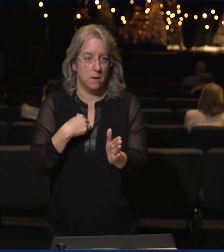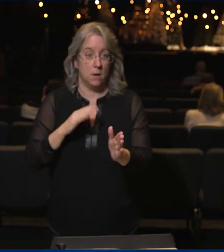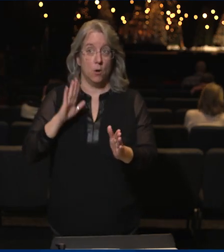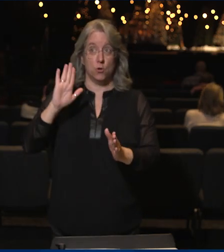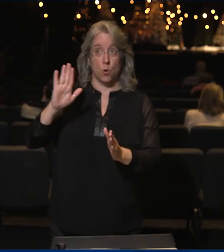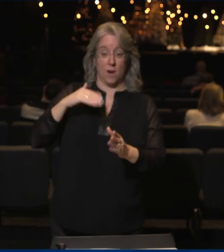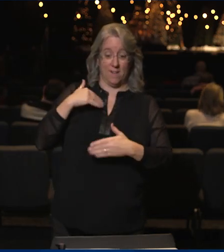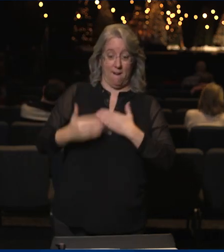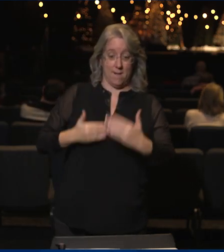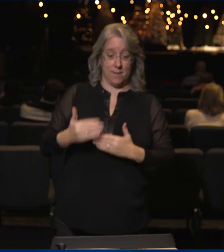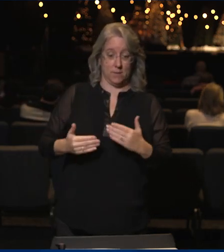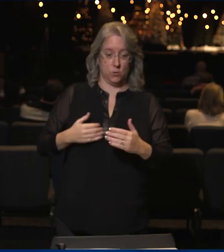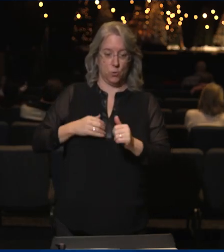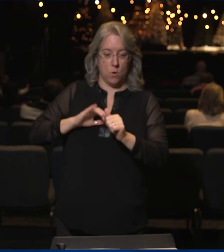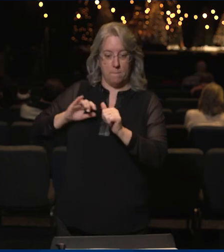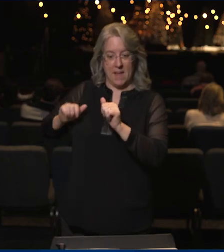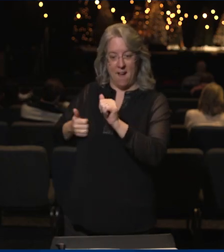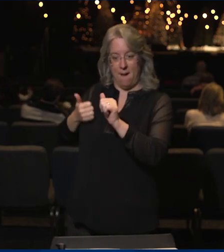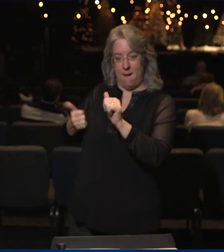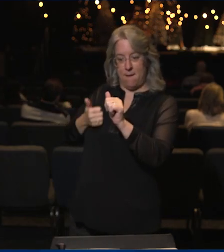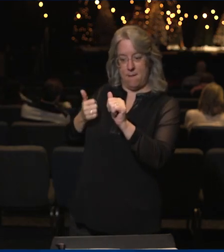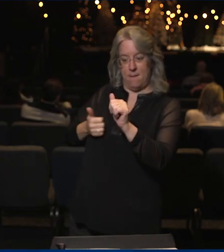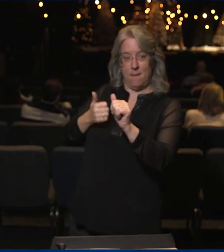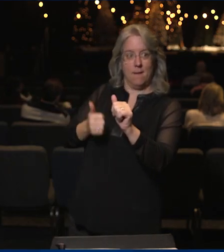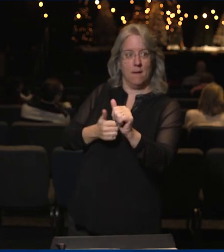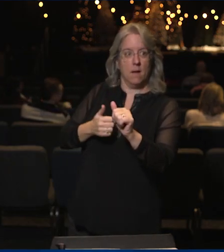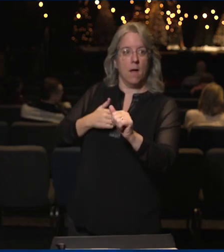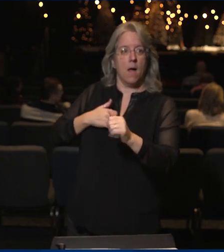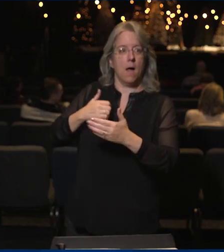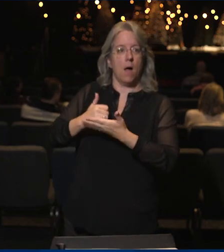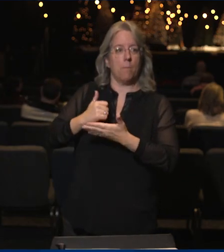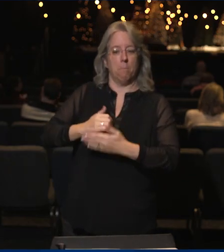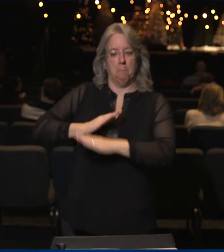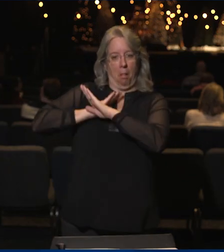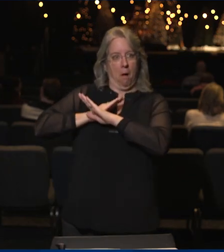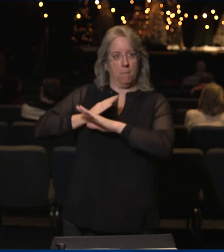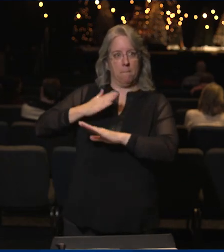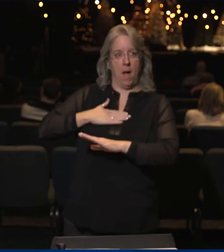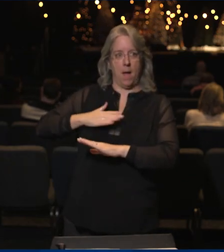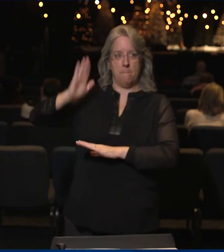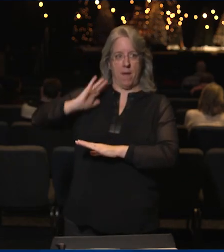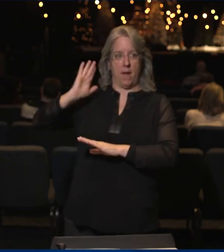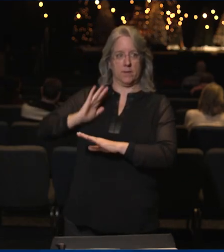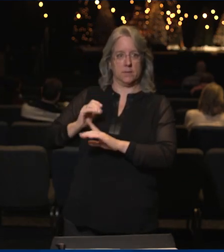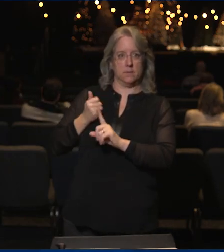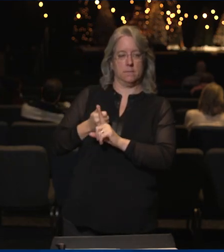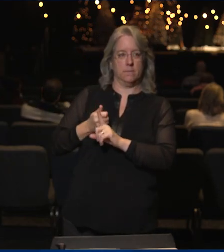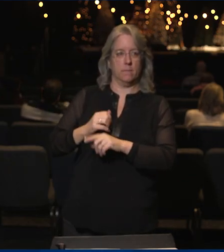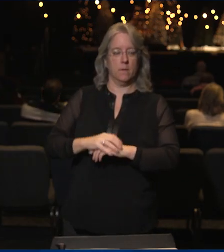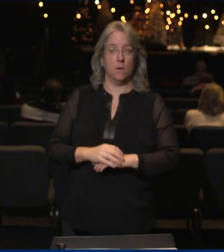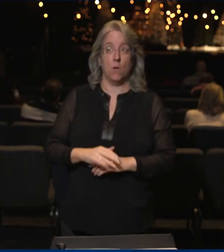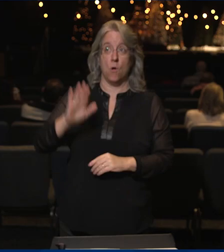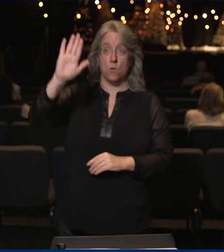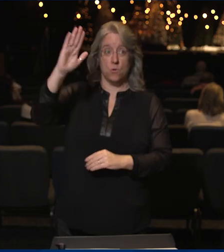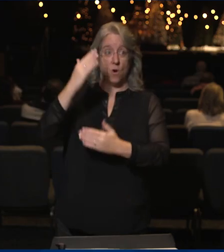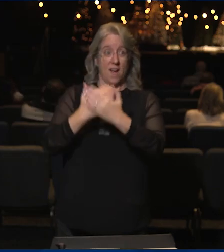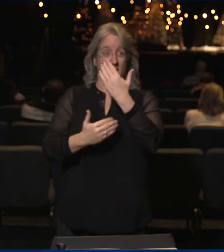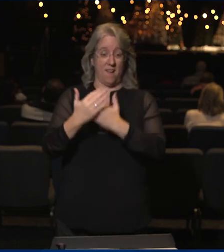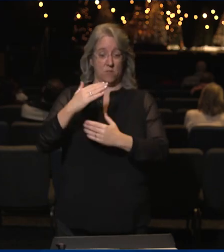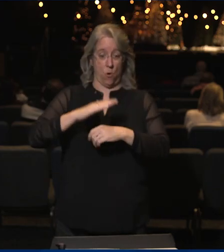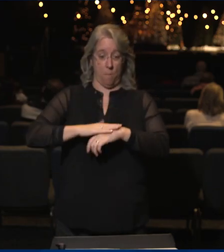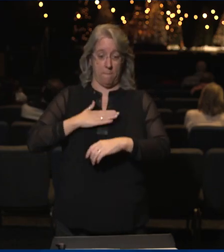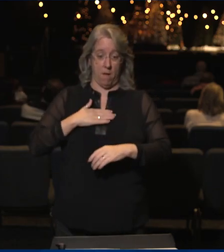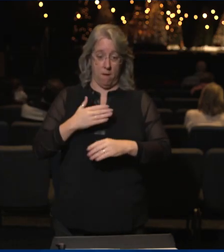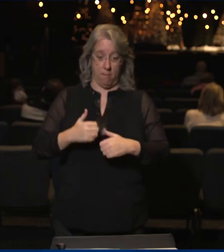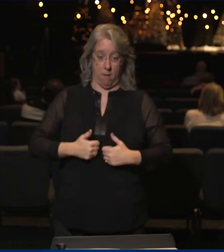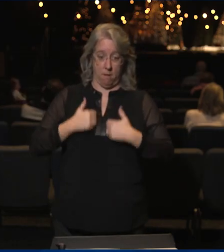from the harm of my past. With your hand of love upon my life, you impart a blessing